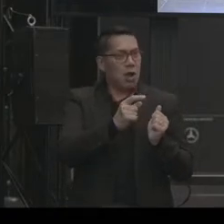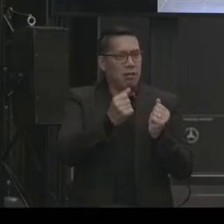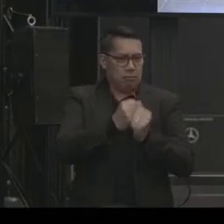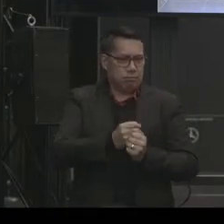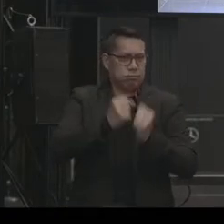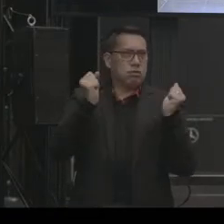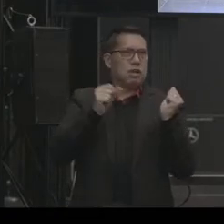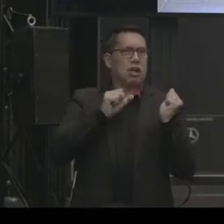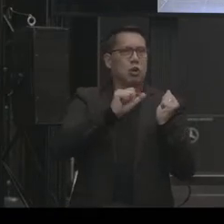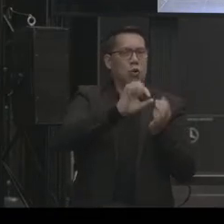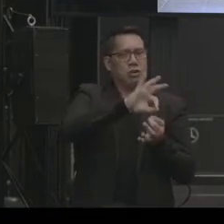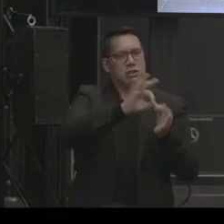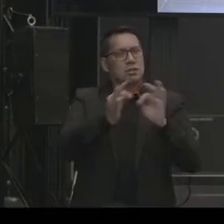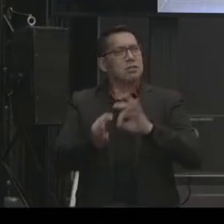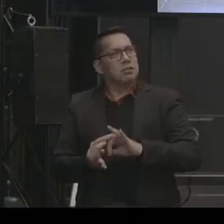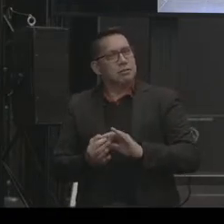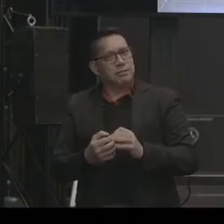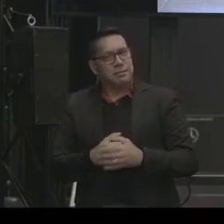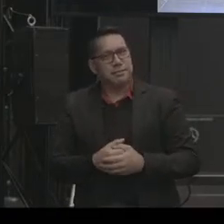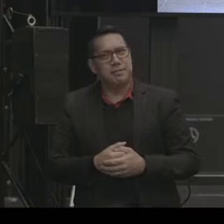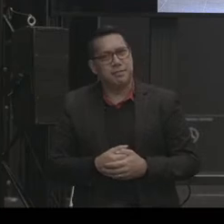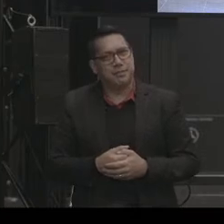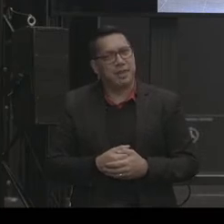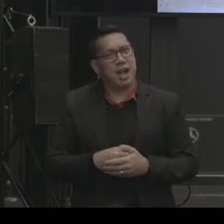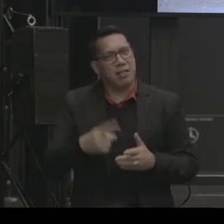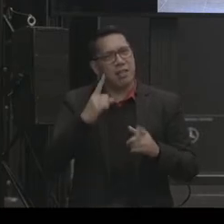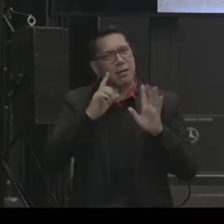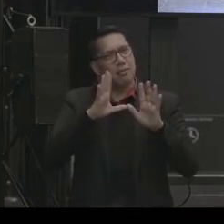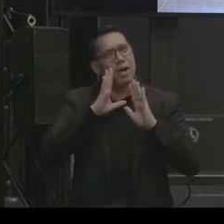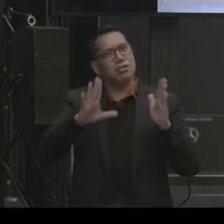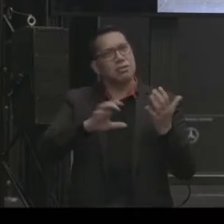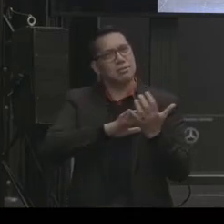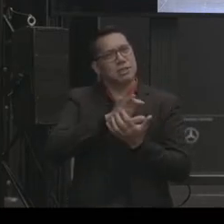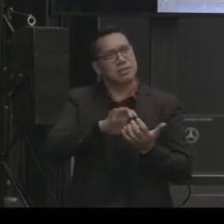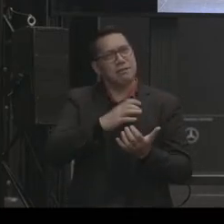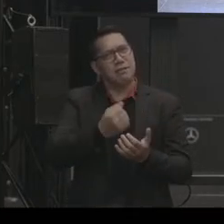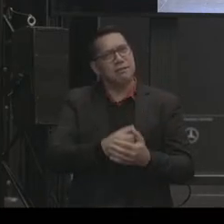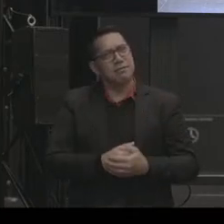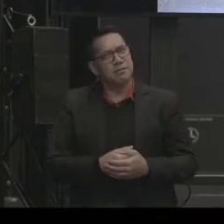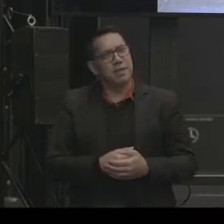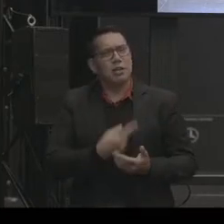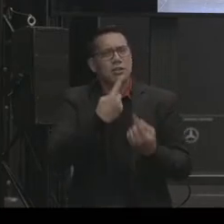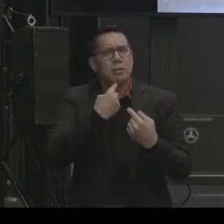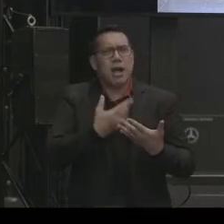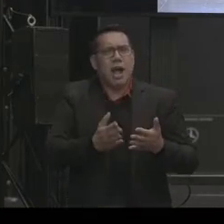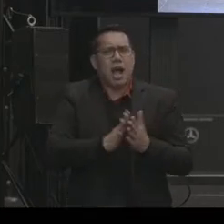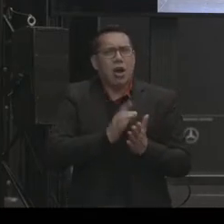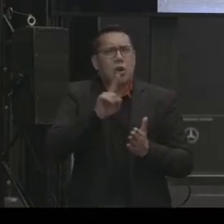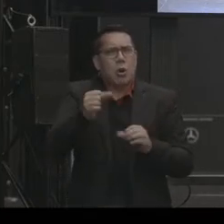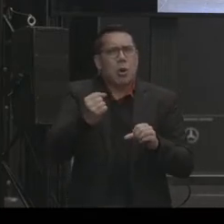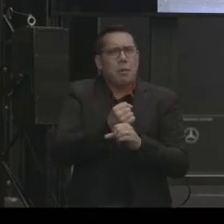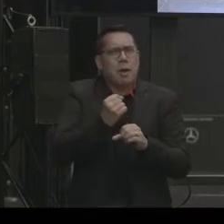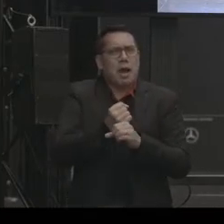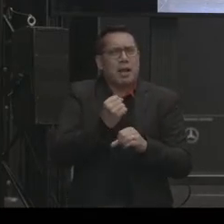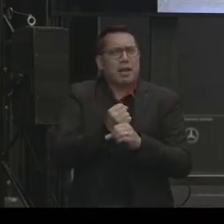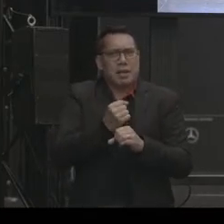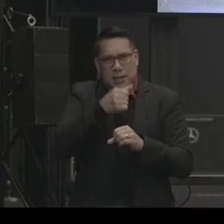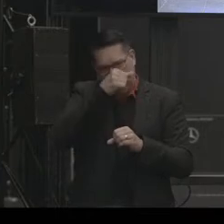of interpretation, it's a magic formula. Can you tell me a bit about how you make Hydraulic Press Girl?